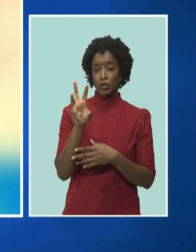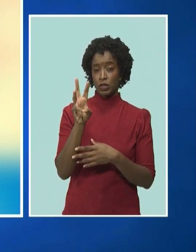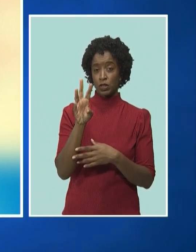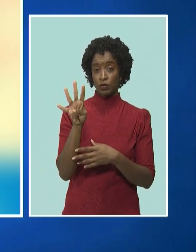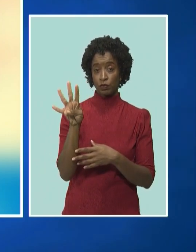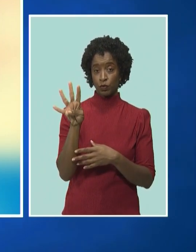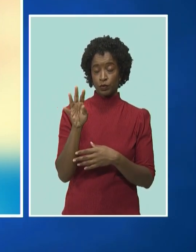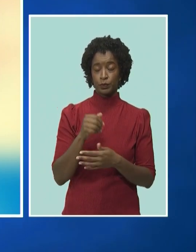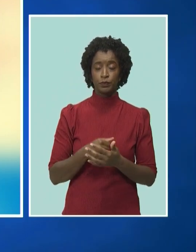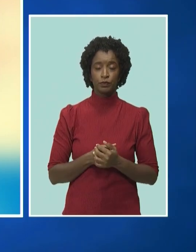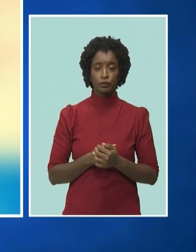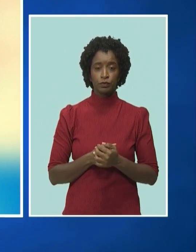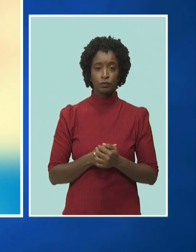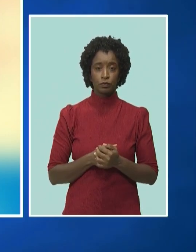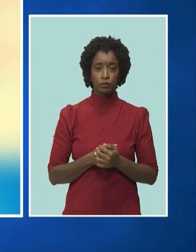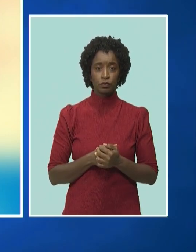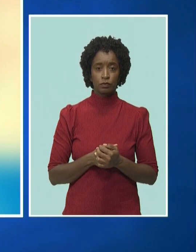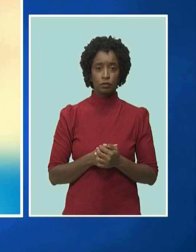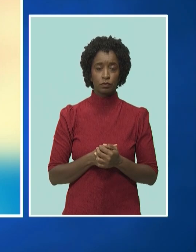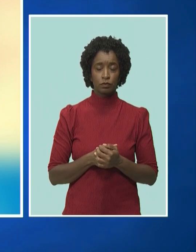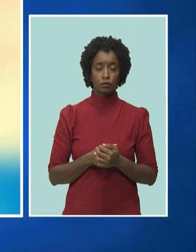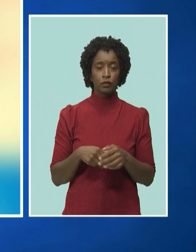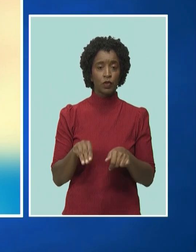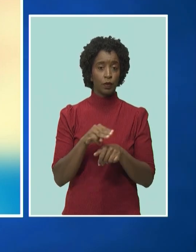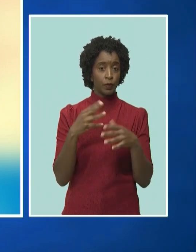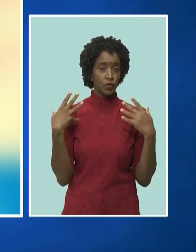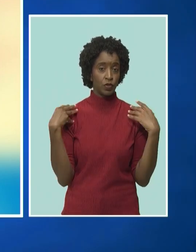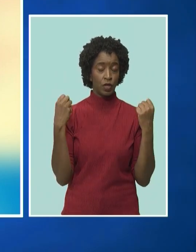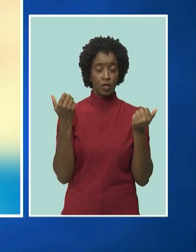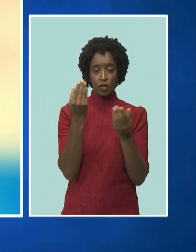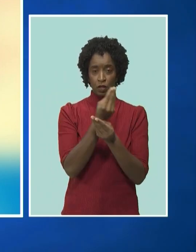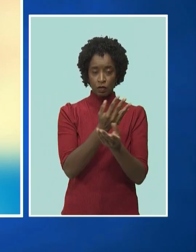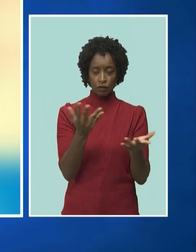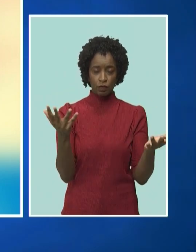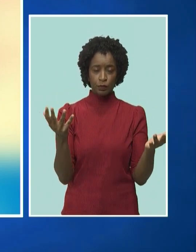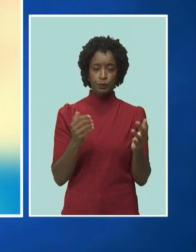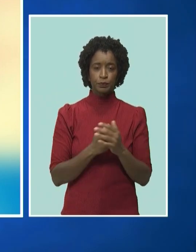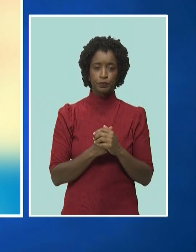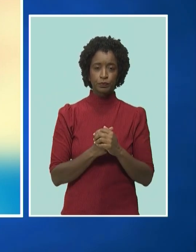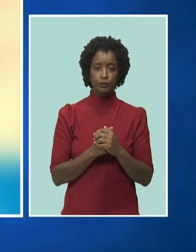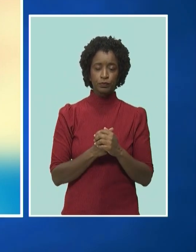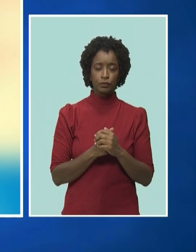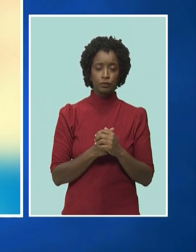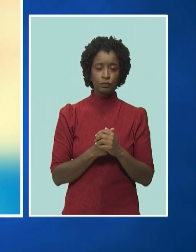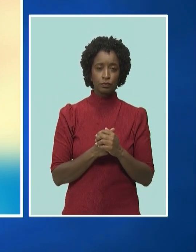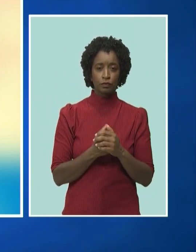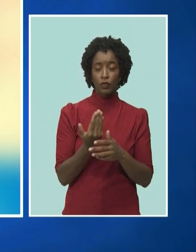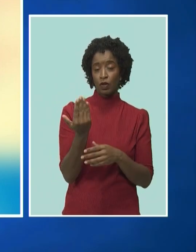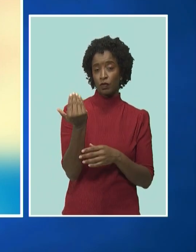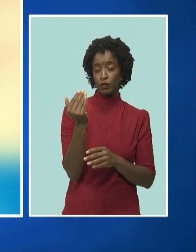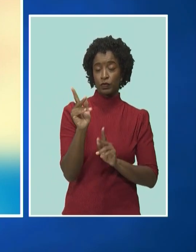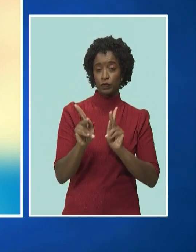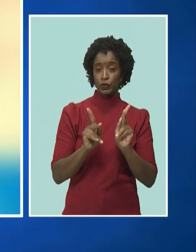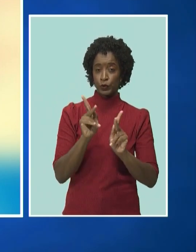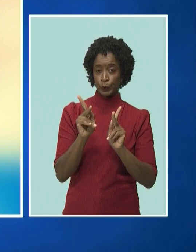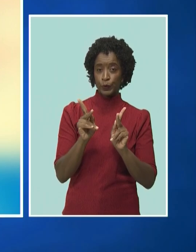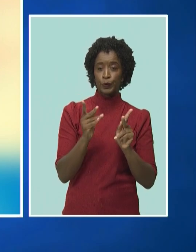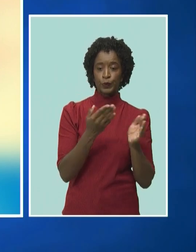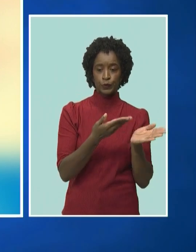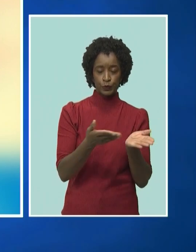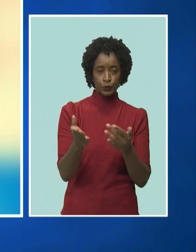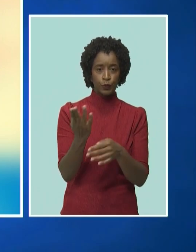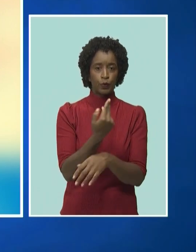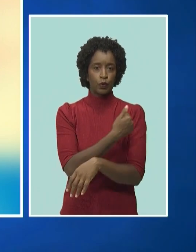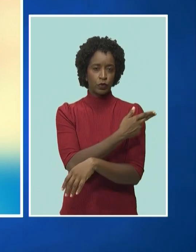564. In the information released by the Ministry of Health and Wellness today, it was revealed that 15 people were hospitalized as